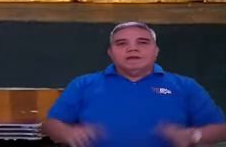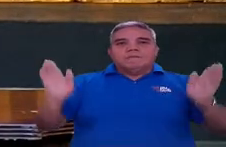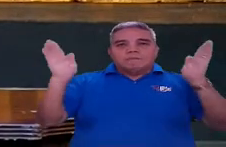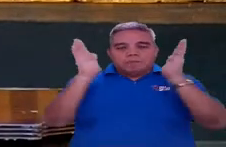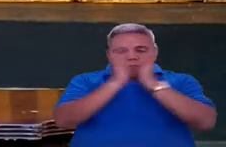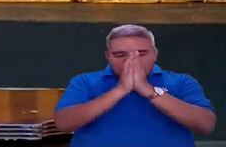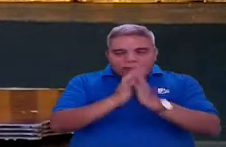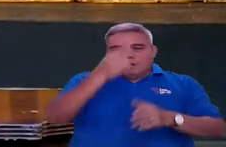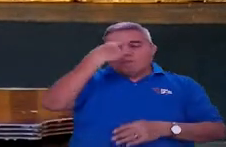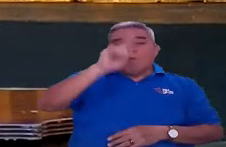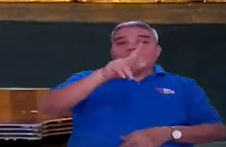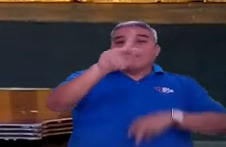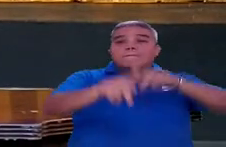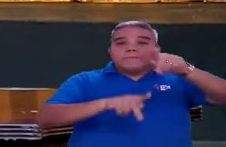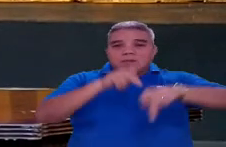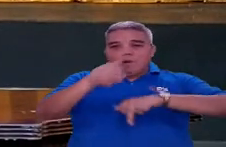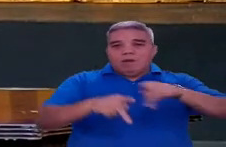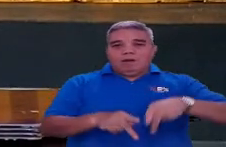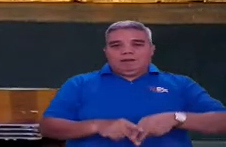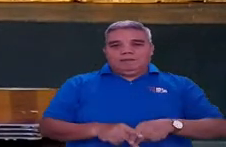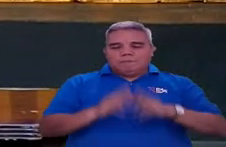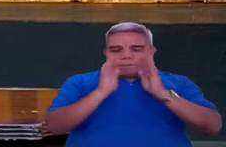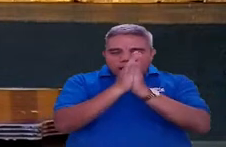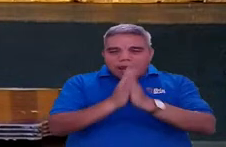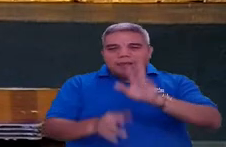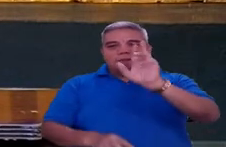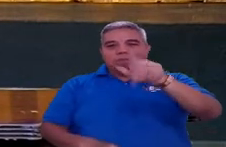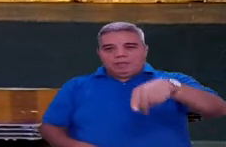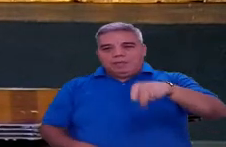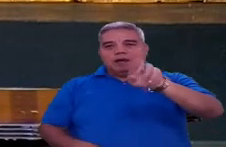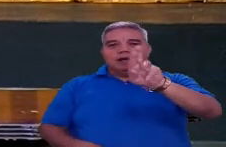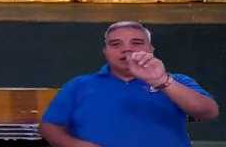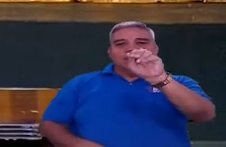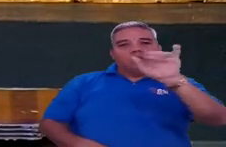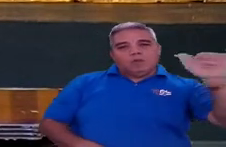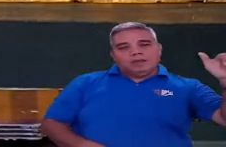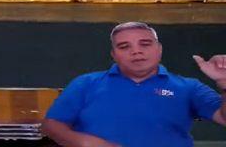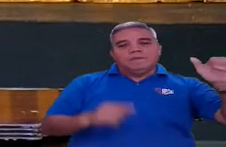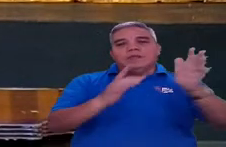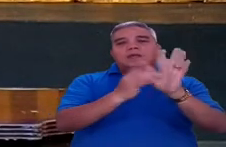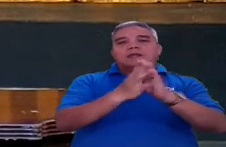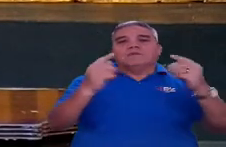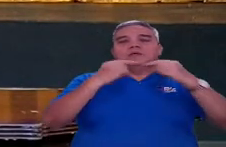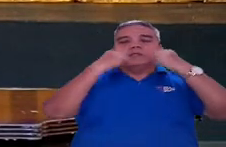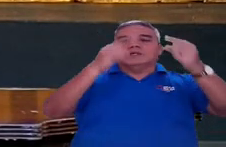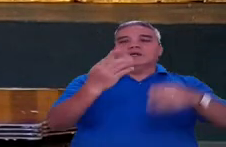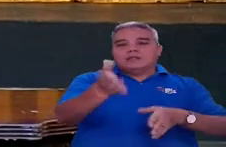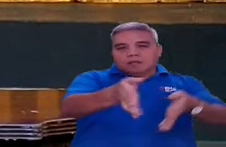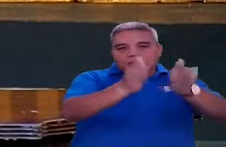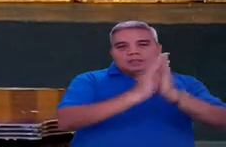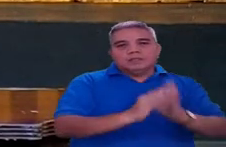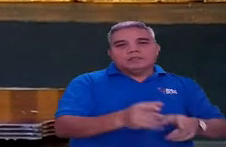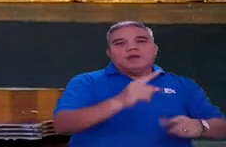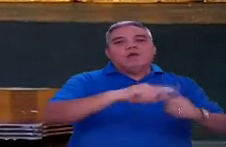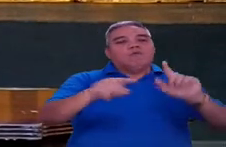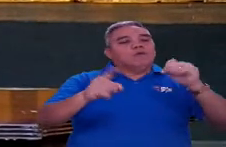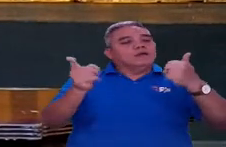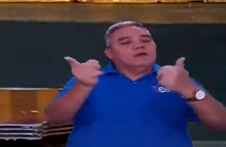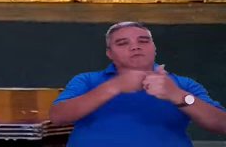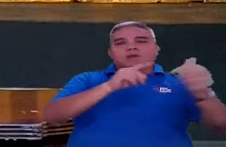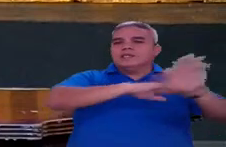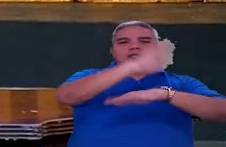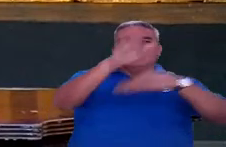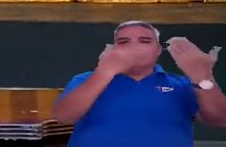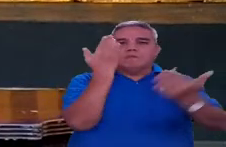pray for people. In 1 Timothy chapter 2, verses 1 and 4, the Bible says, I exhort therefore that first